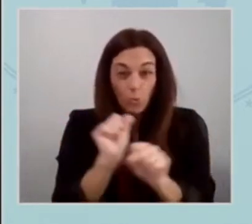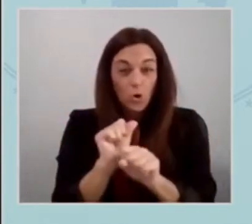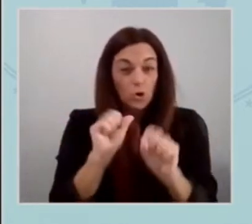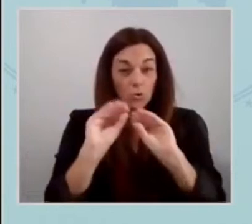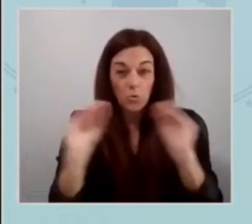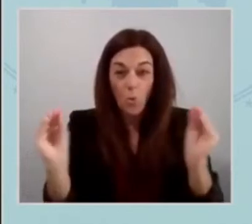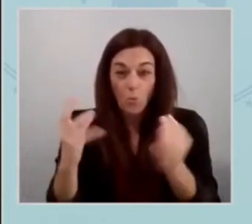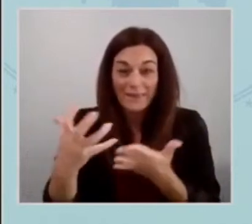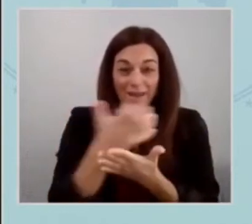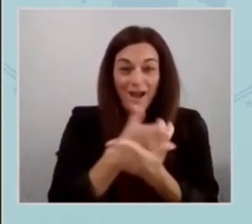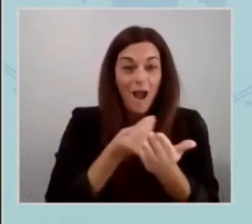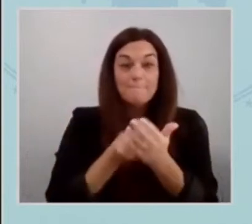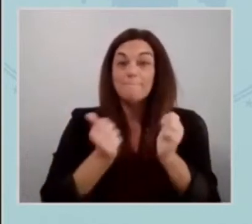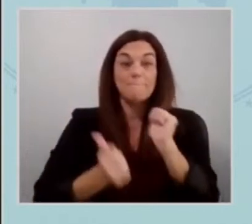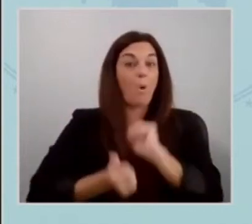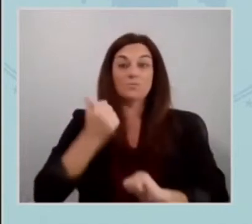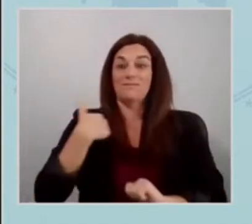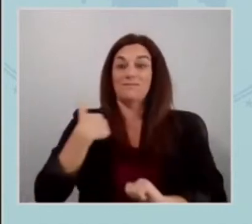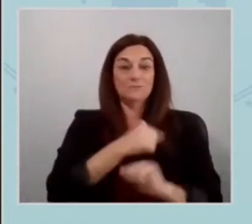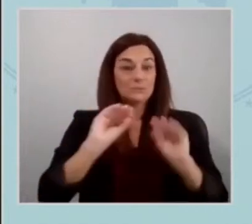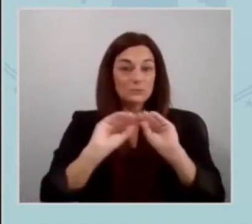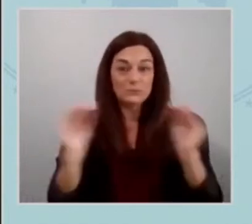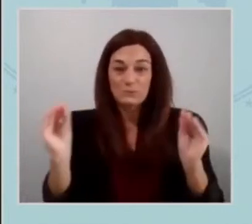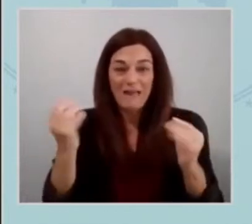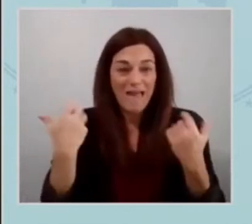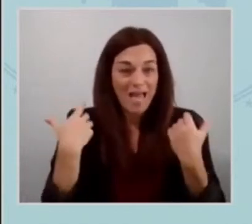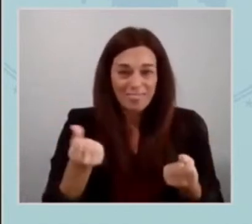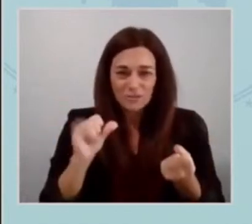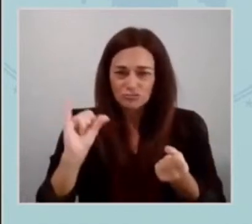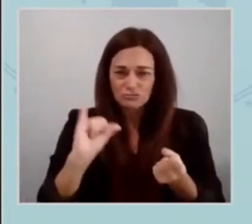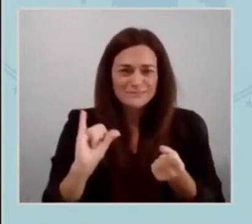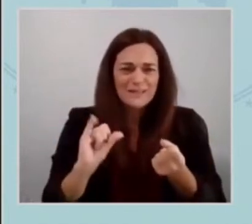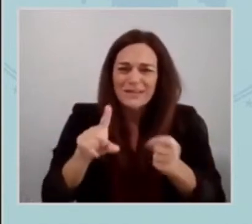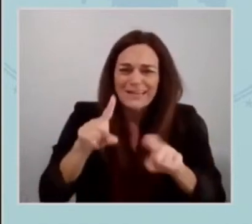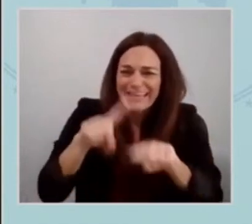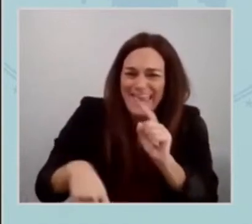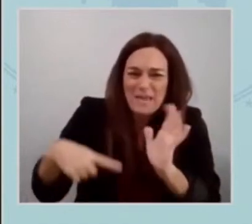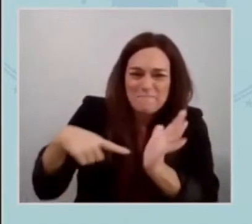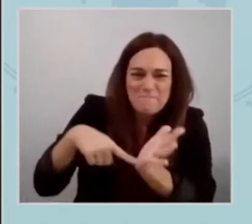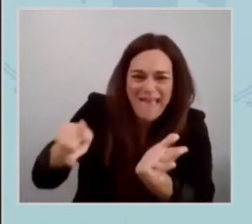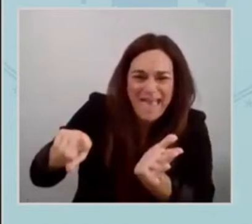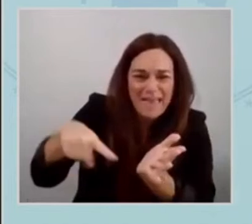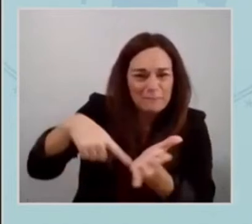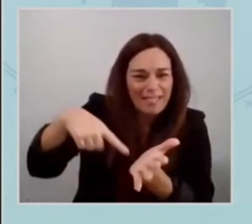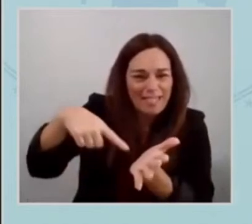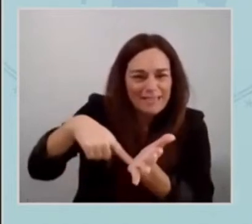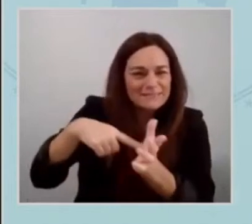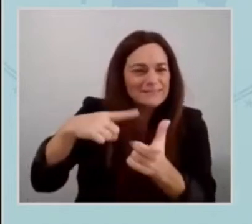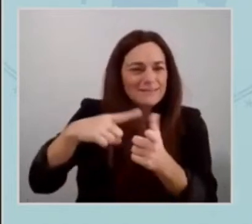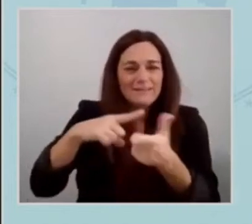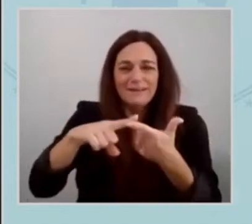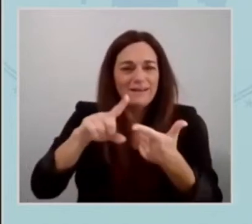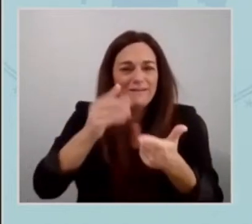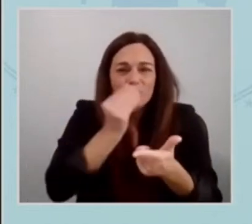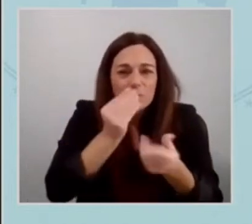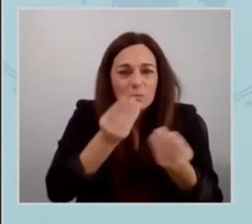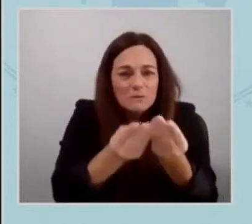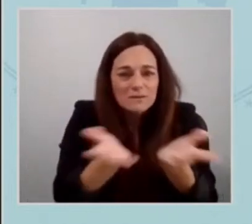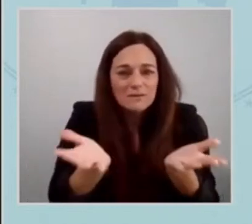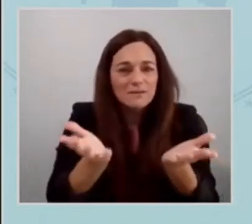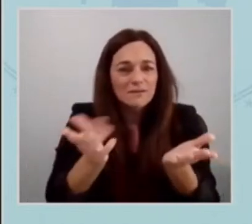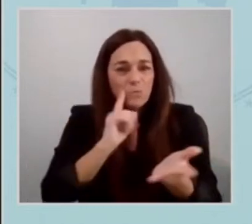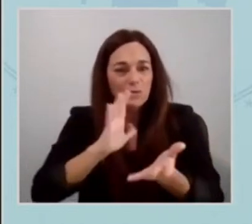full year with no work, no income, and majority of us have no health insurance. So that's no way to